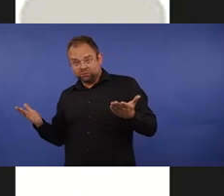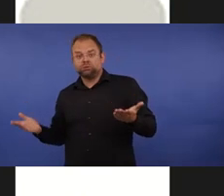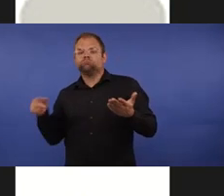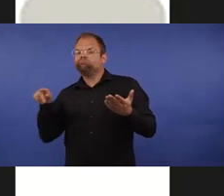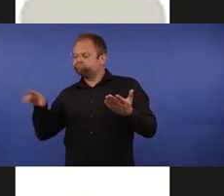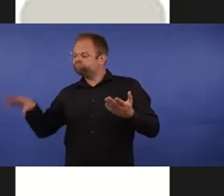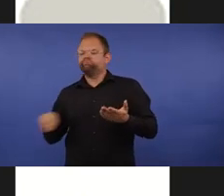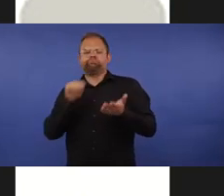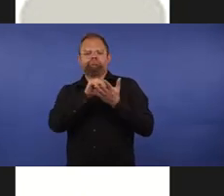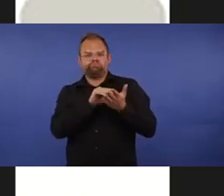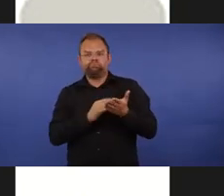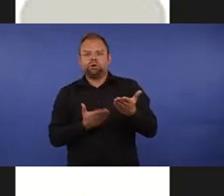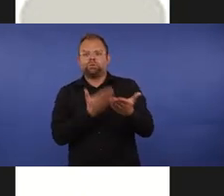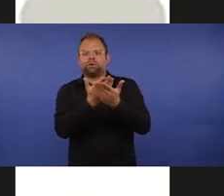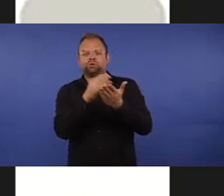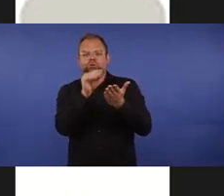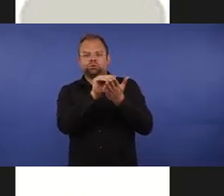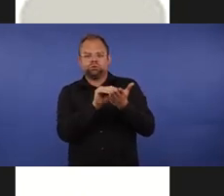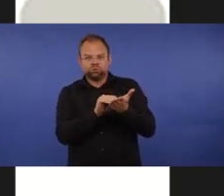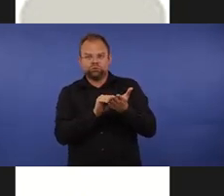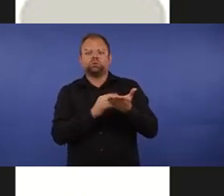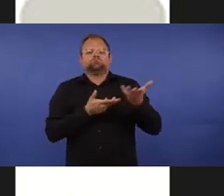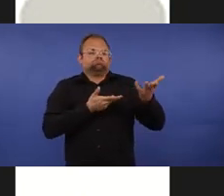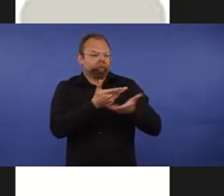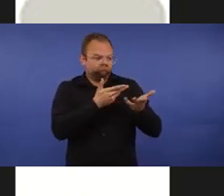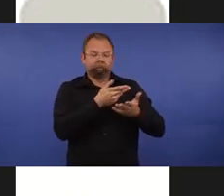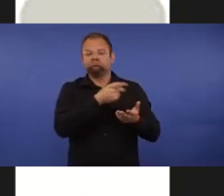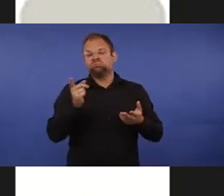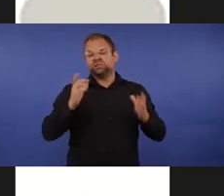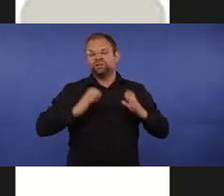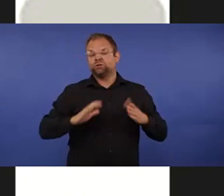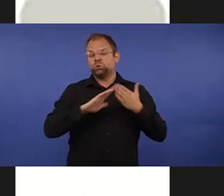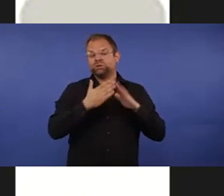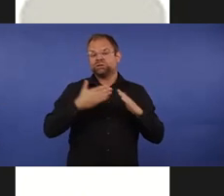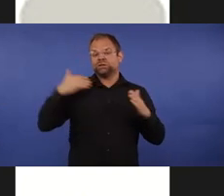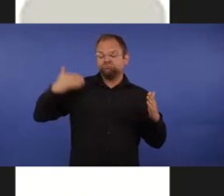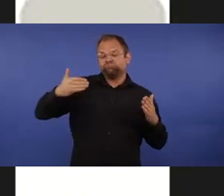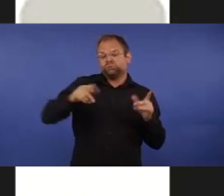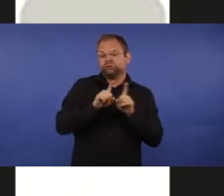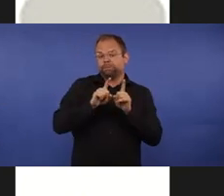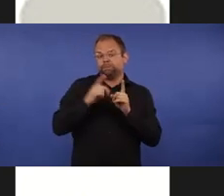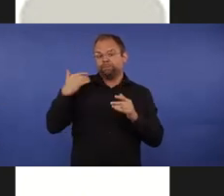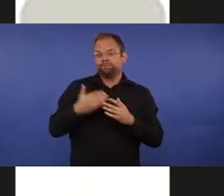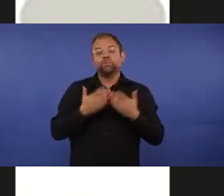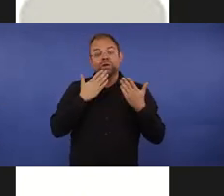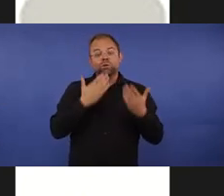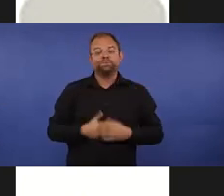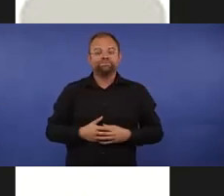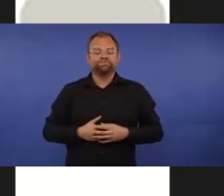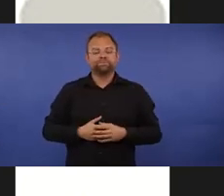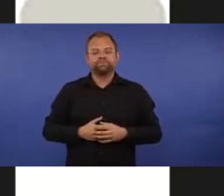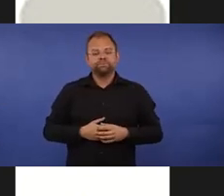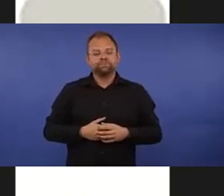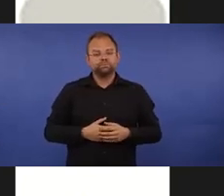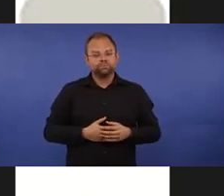And some people are also asking, can we enforce, for example, when we see that the local government is